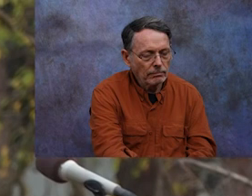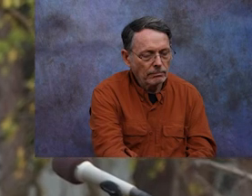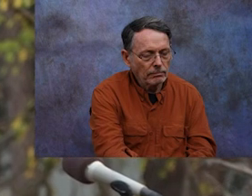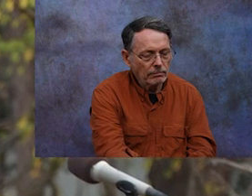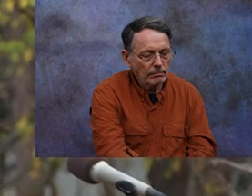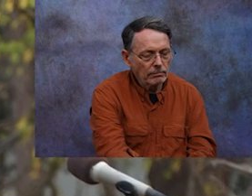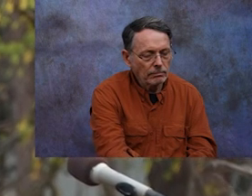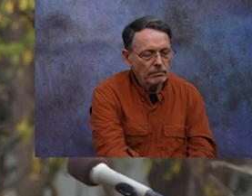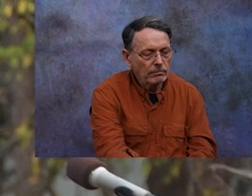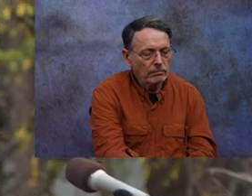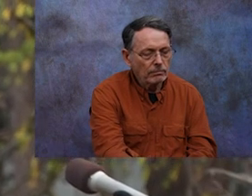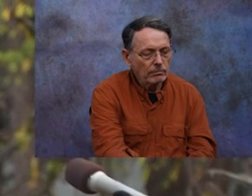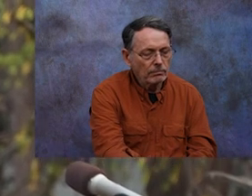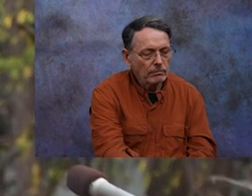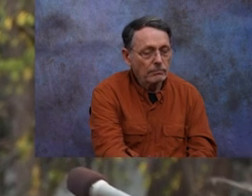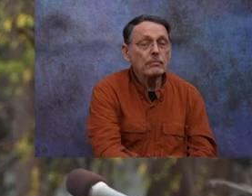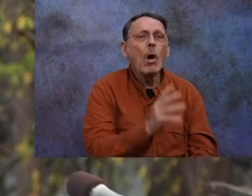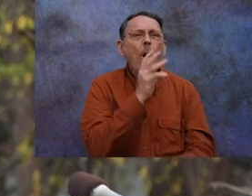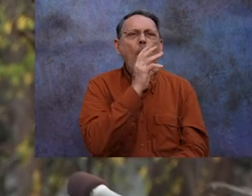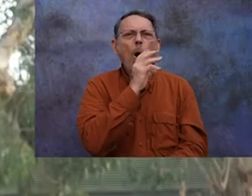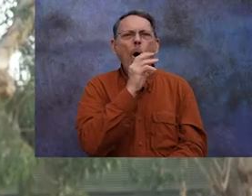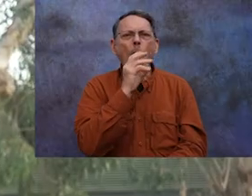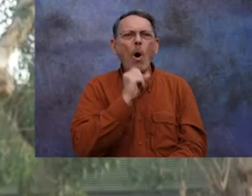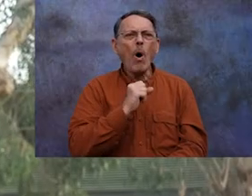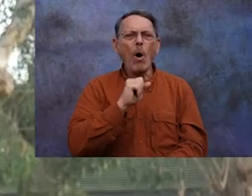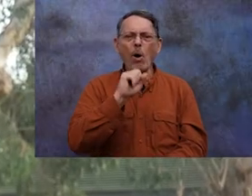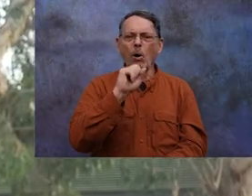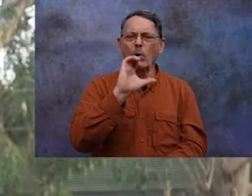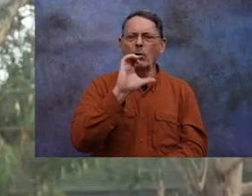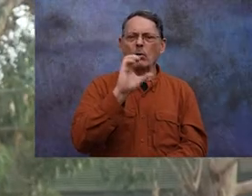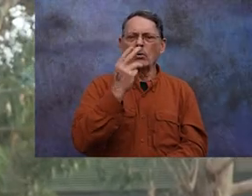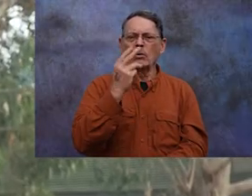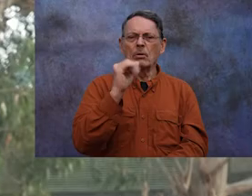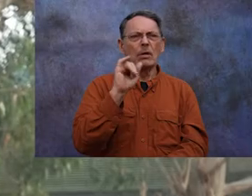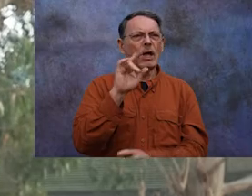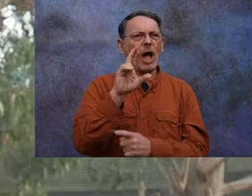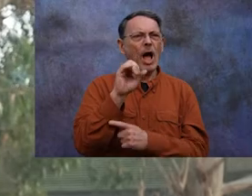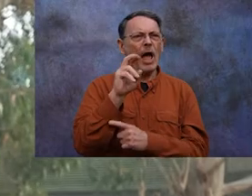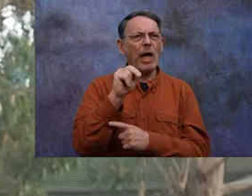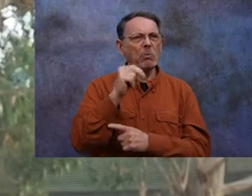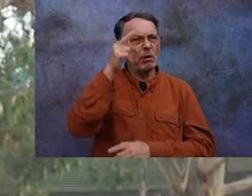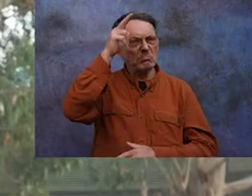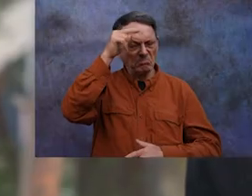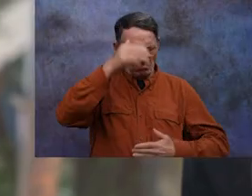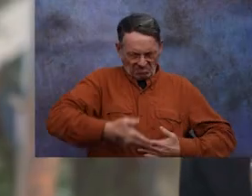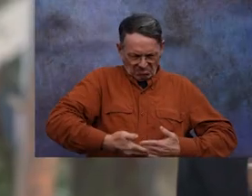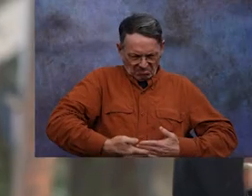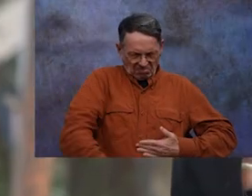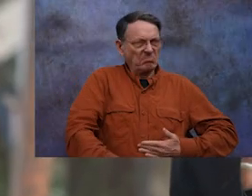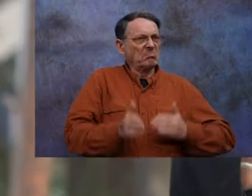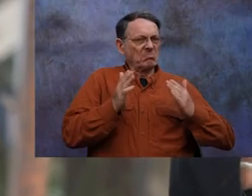Old Chiron is watching, watching over